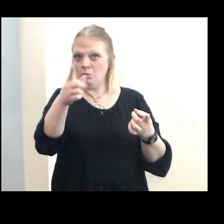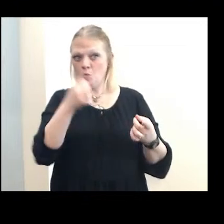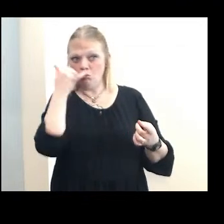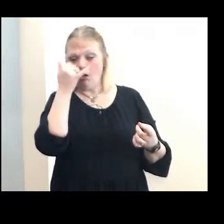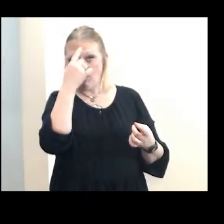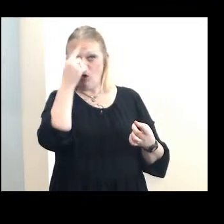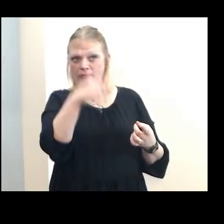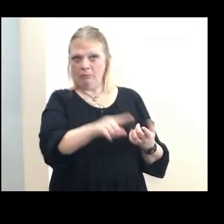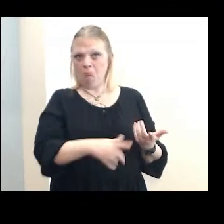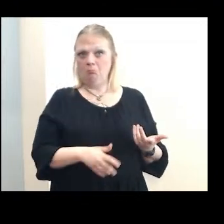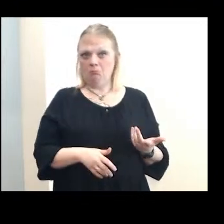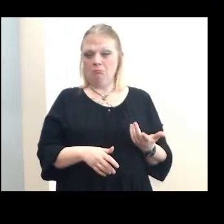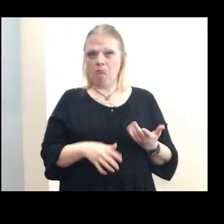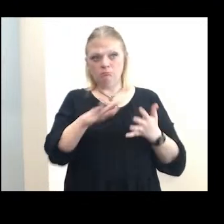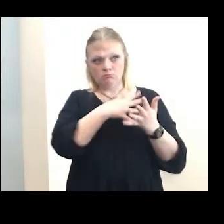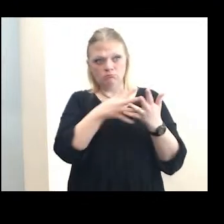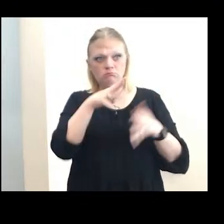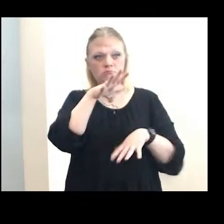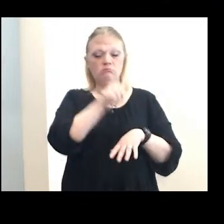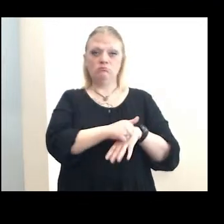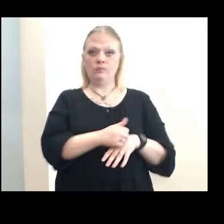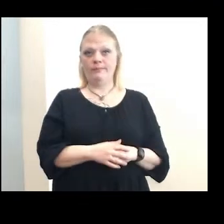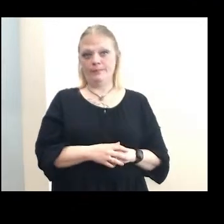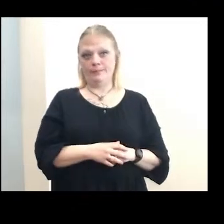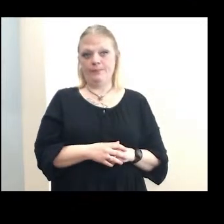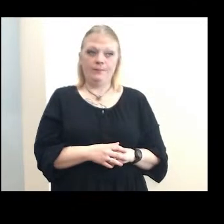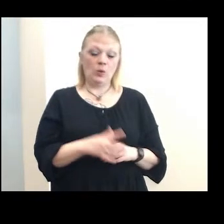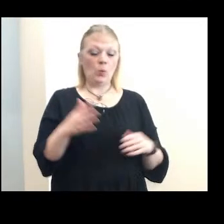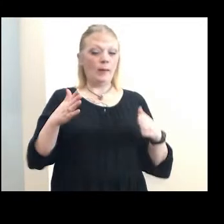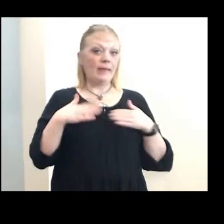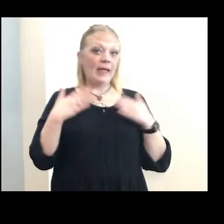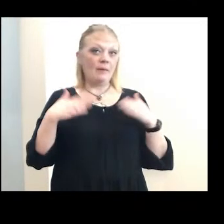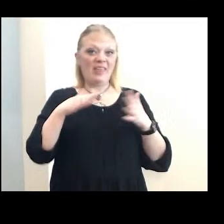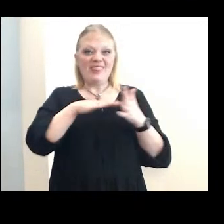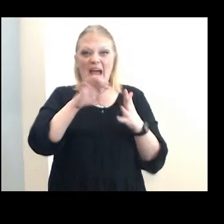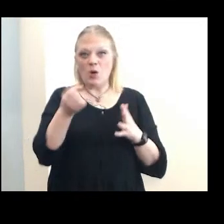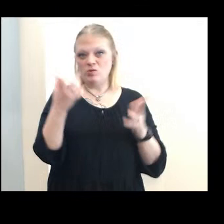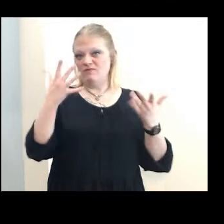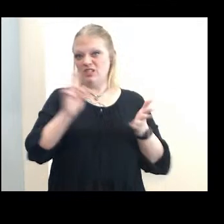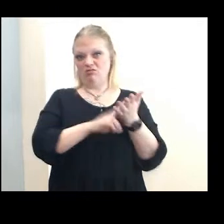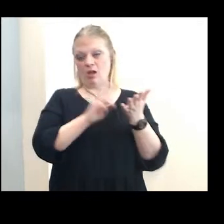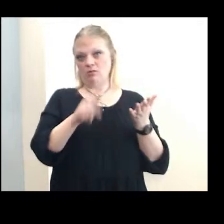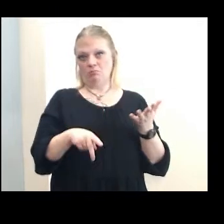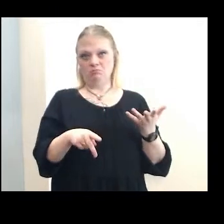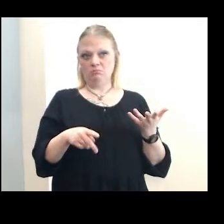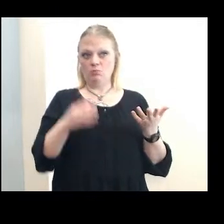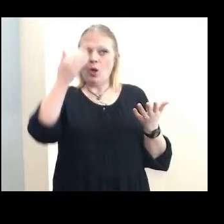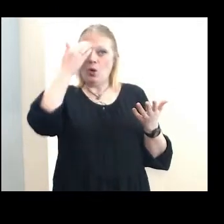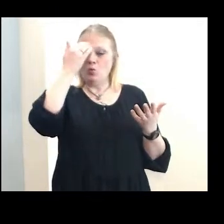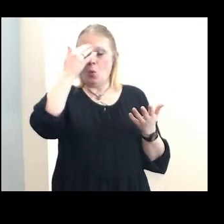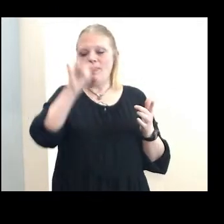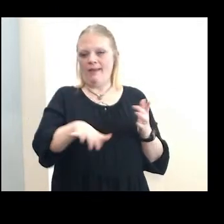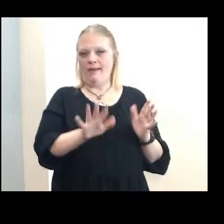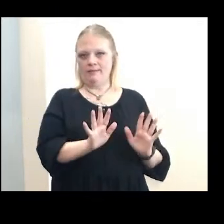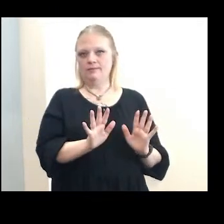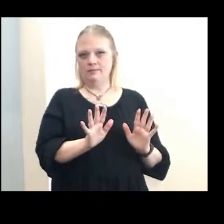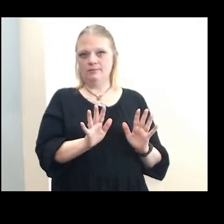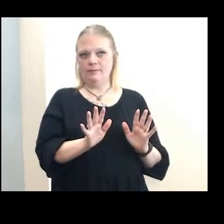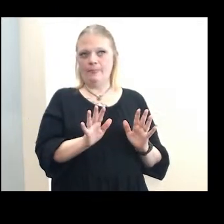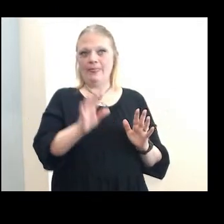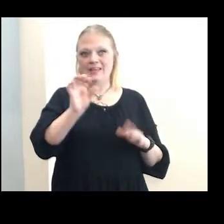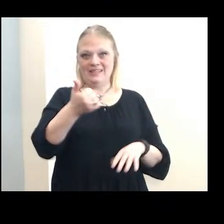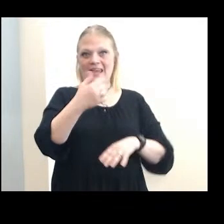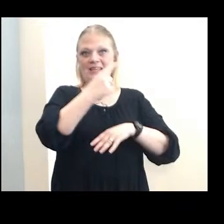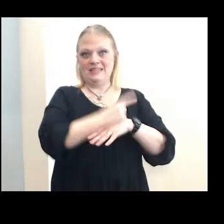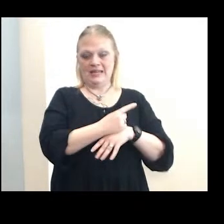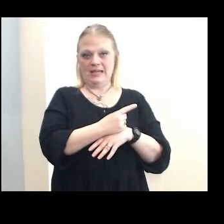number and scheduling an appointment. So I'm glad that thousands have signed up. I mean, we know that's the case. There's 10